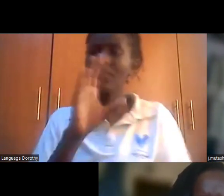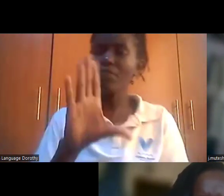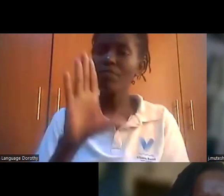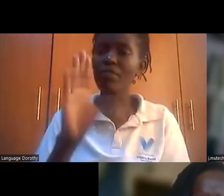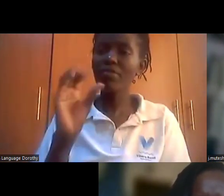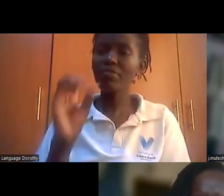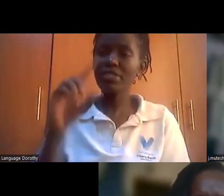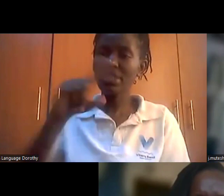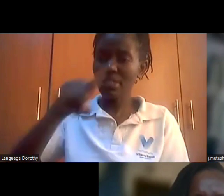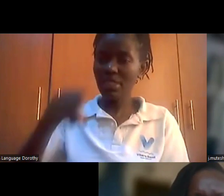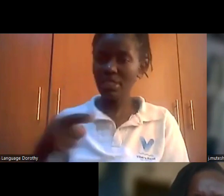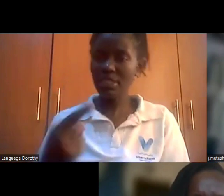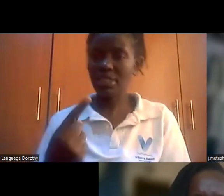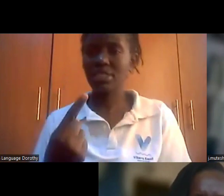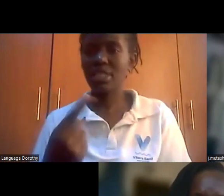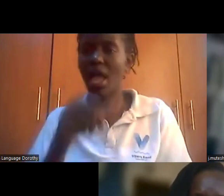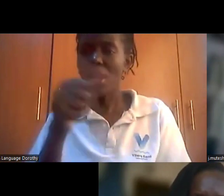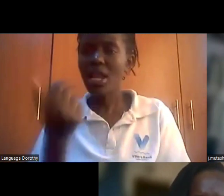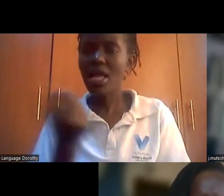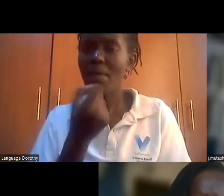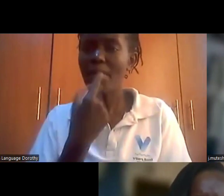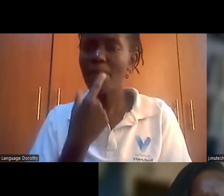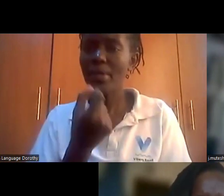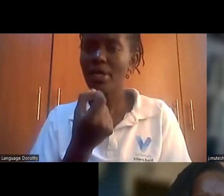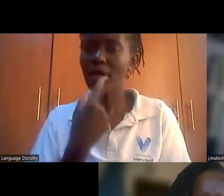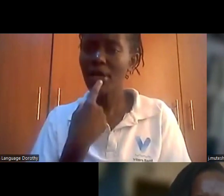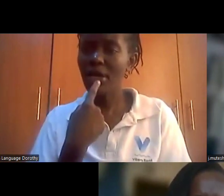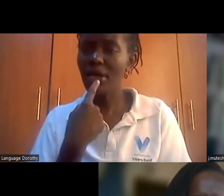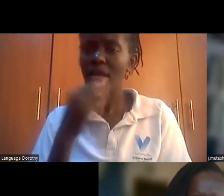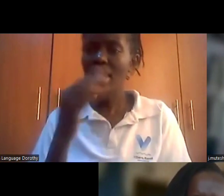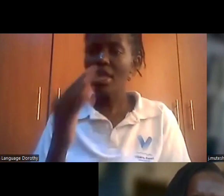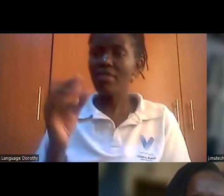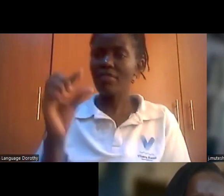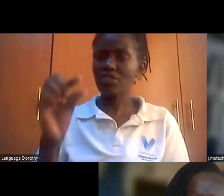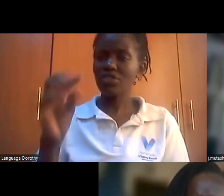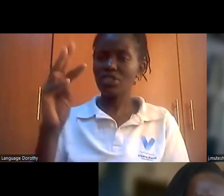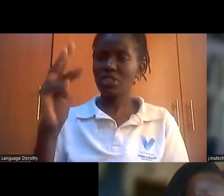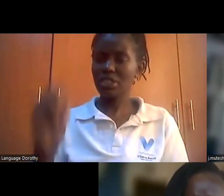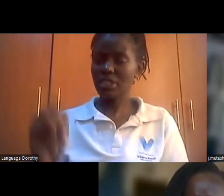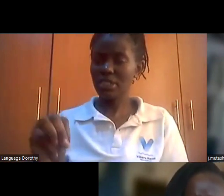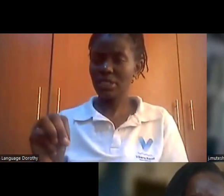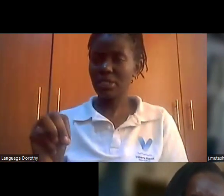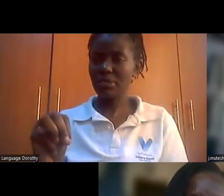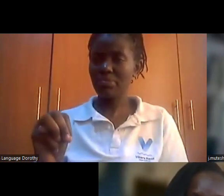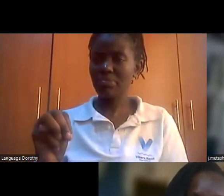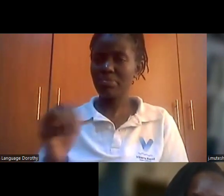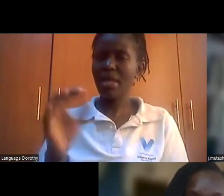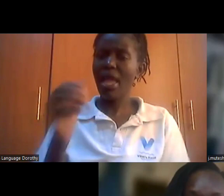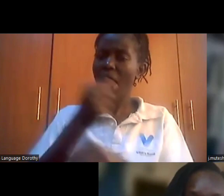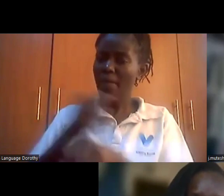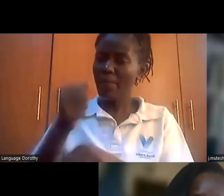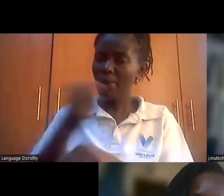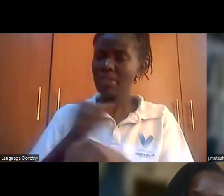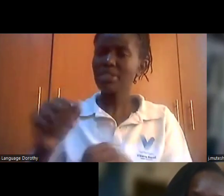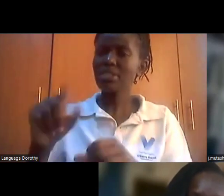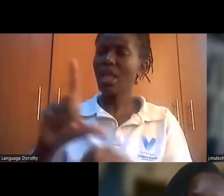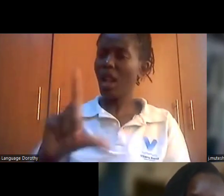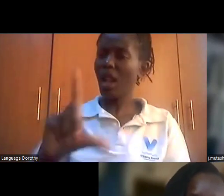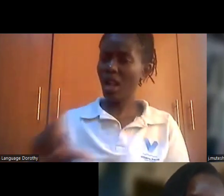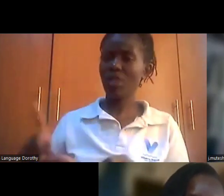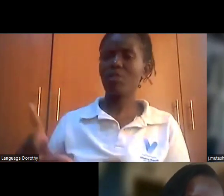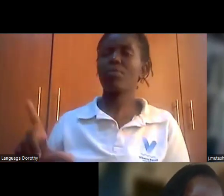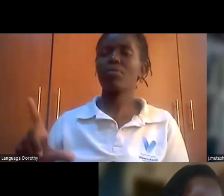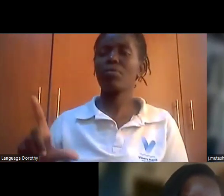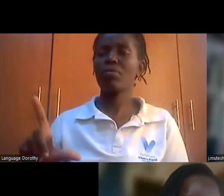medicalized FGM is that they are circumventing the law, and also teenage pregnancies. The fact that you are not allowed to give